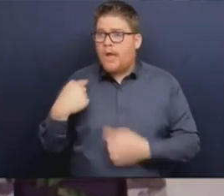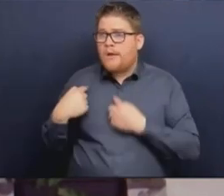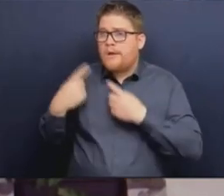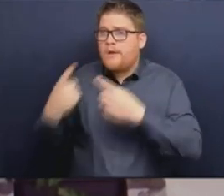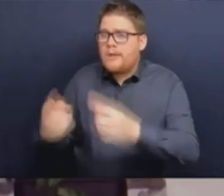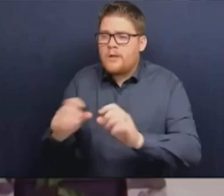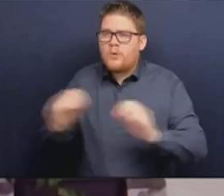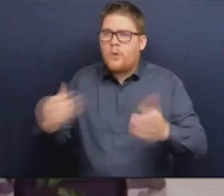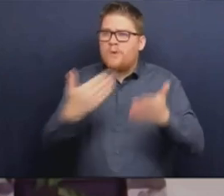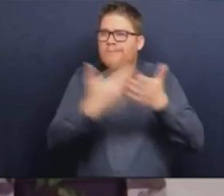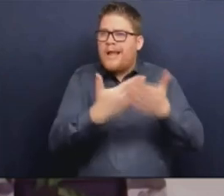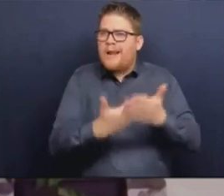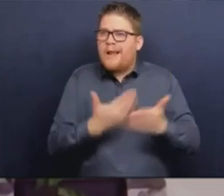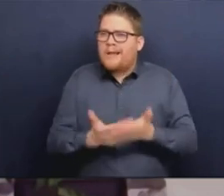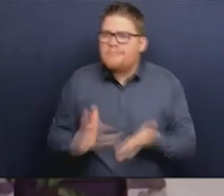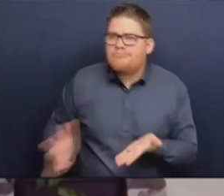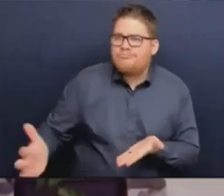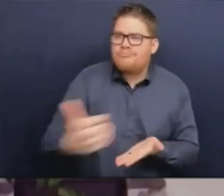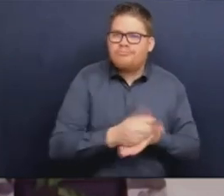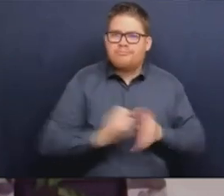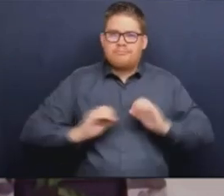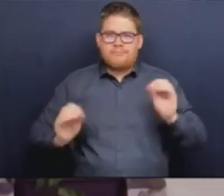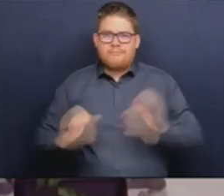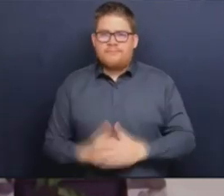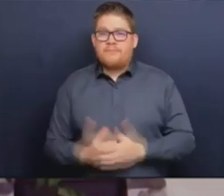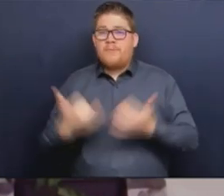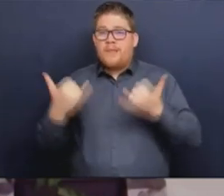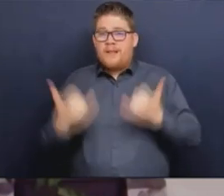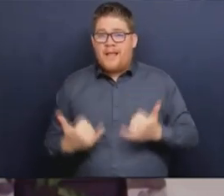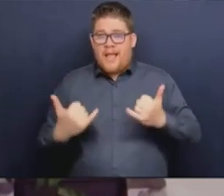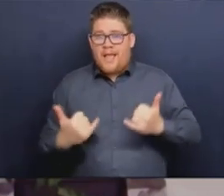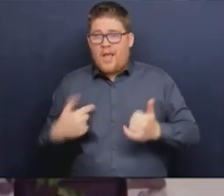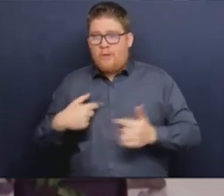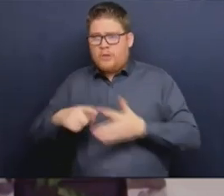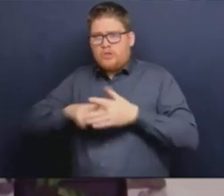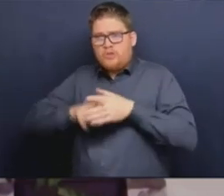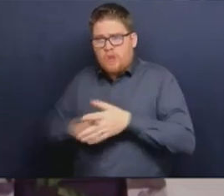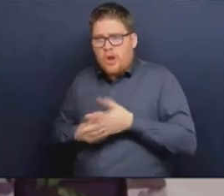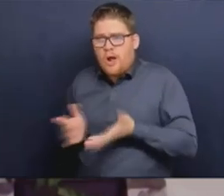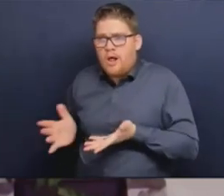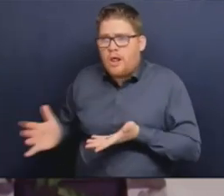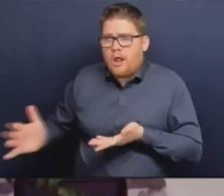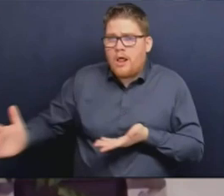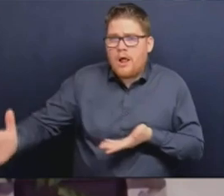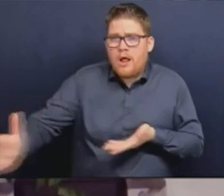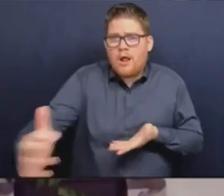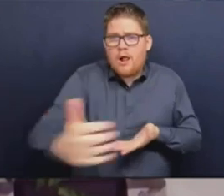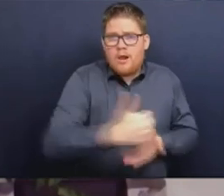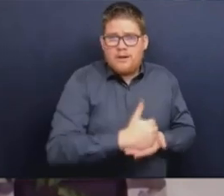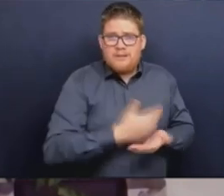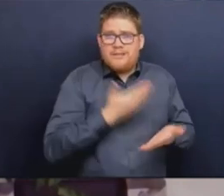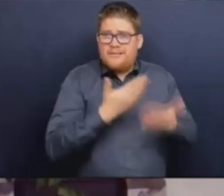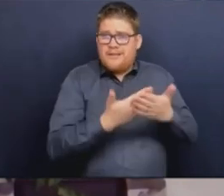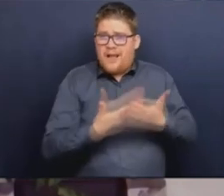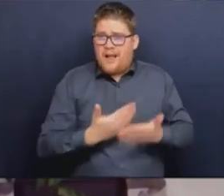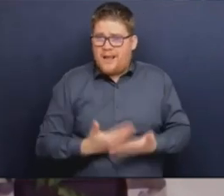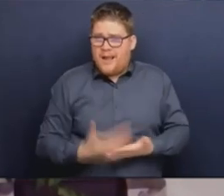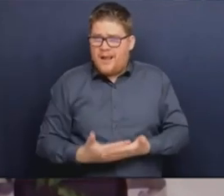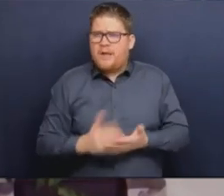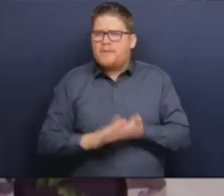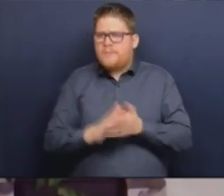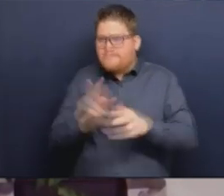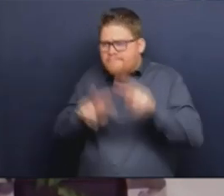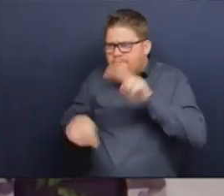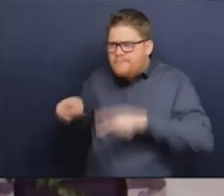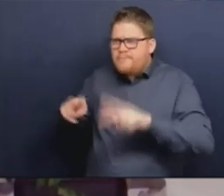today will collect enhanced collection of data, analysis, and utilization of that